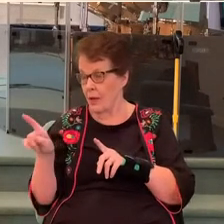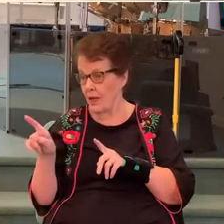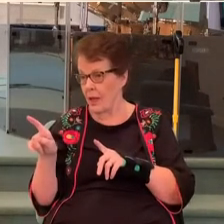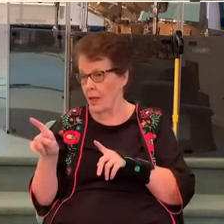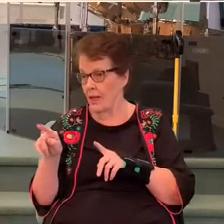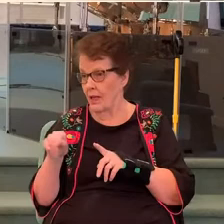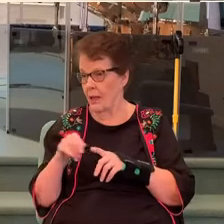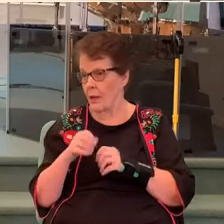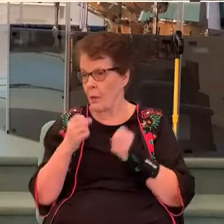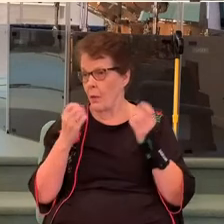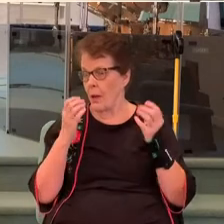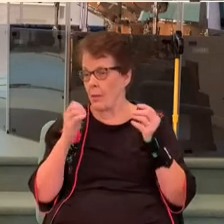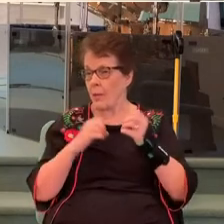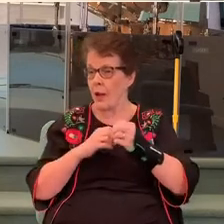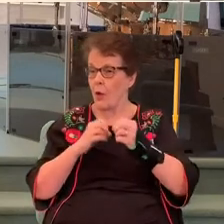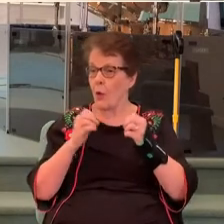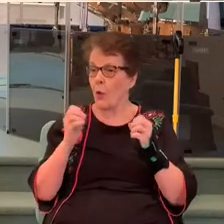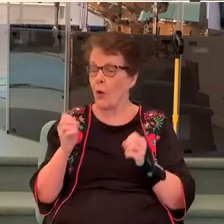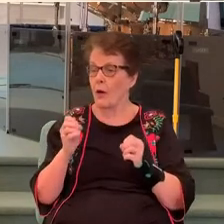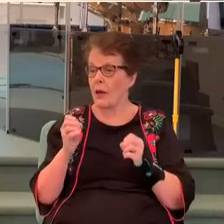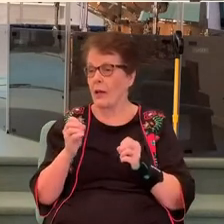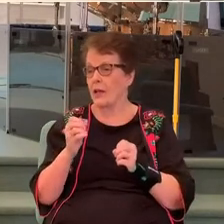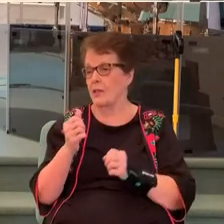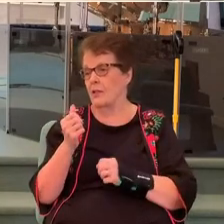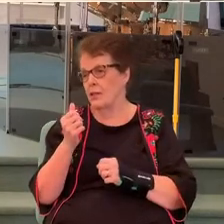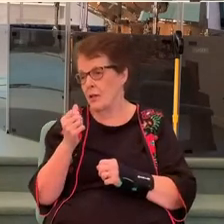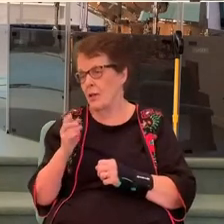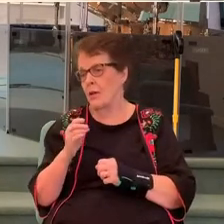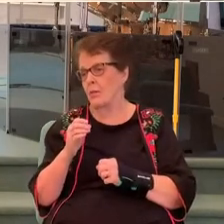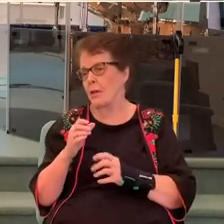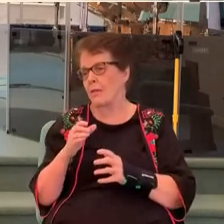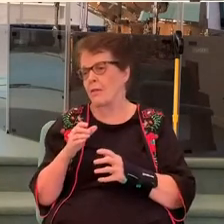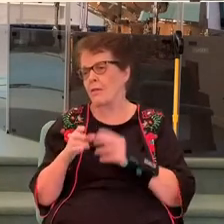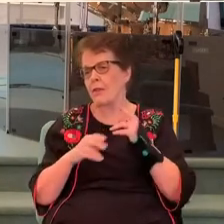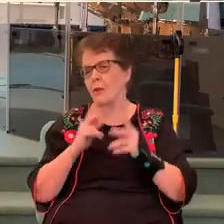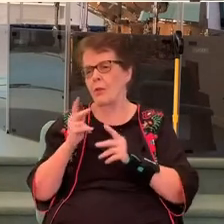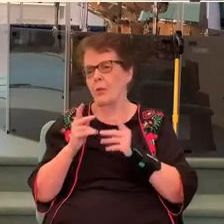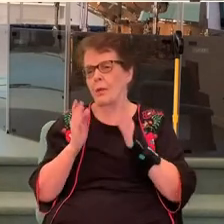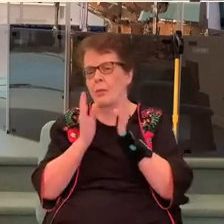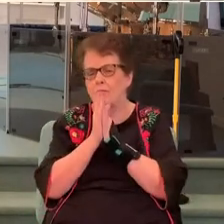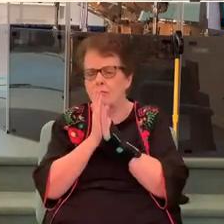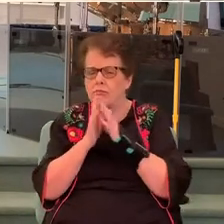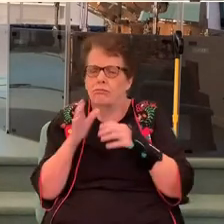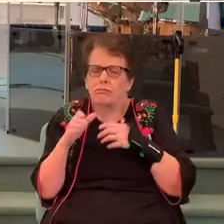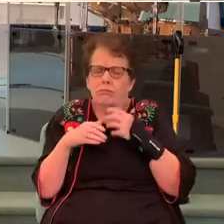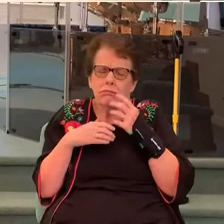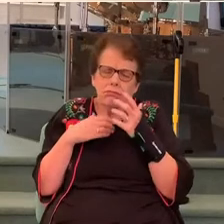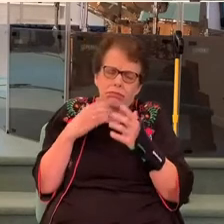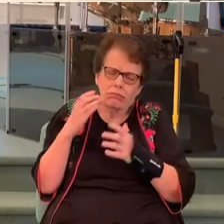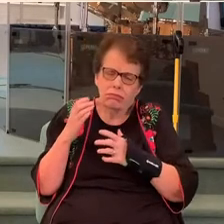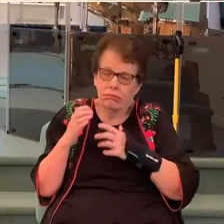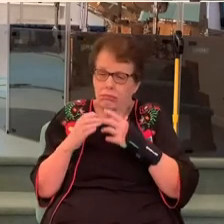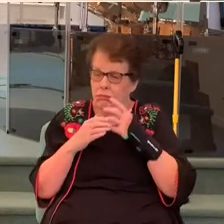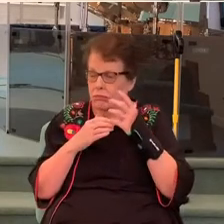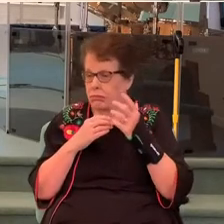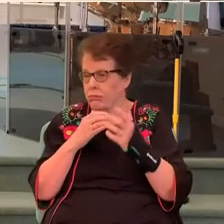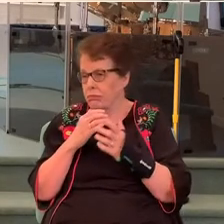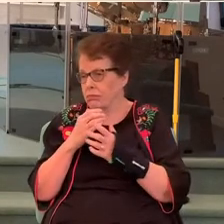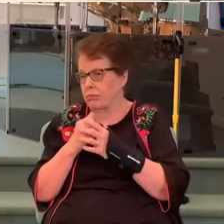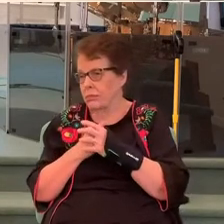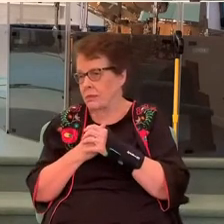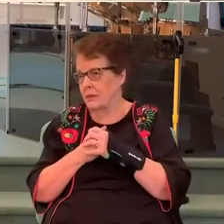many organizers, but few agonizers. Many players and payers, few prayers. Many singers,